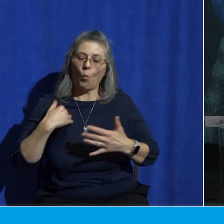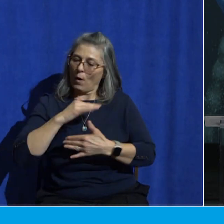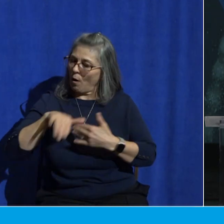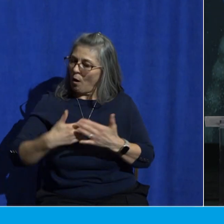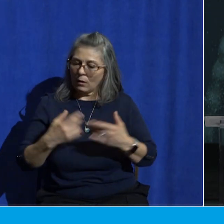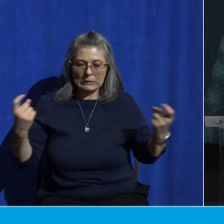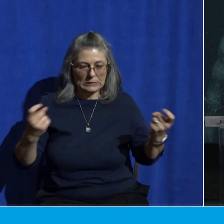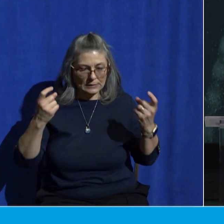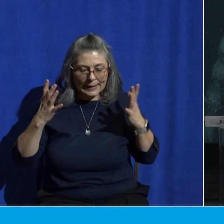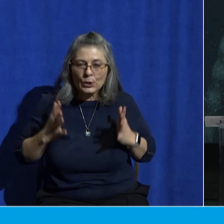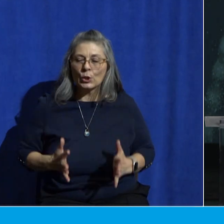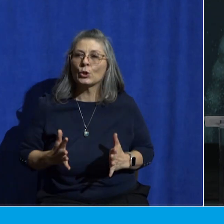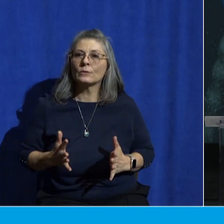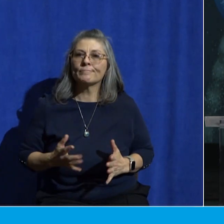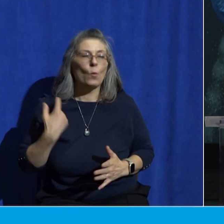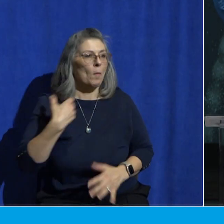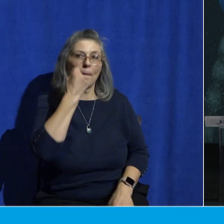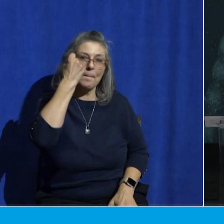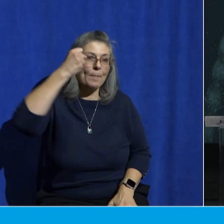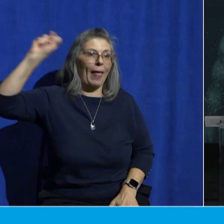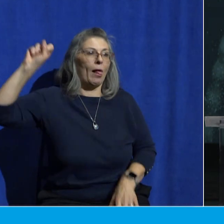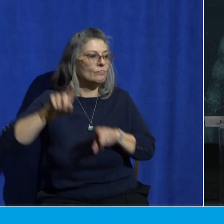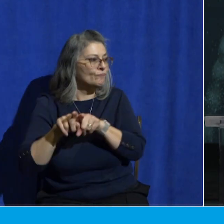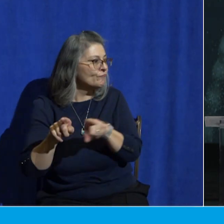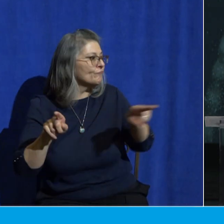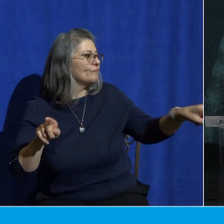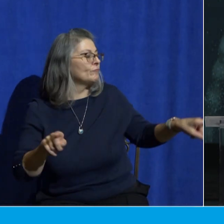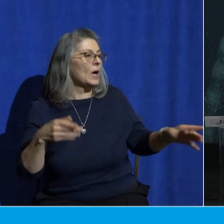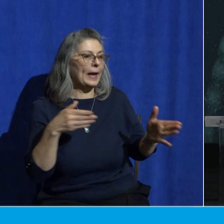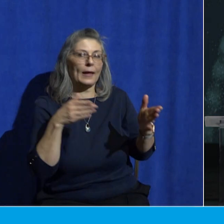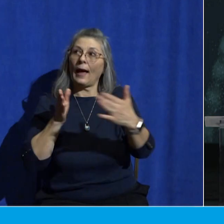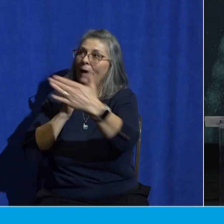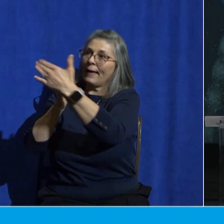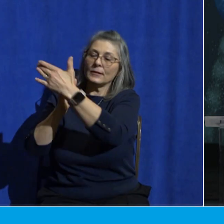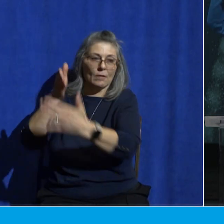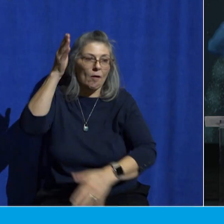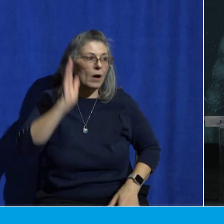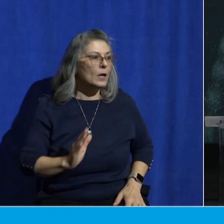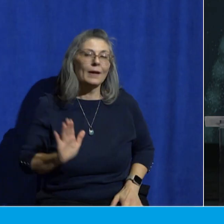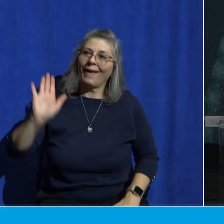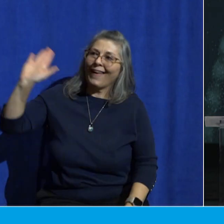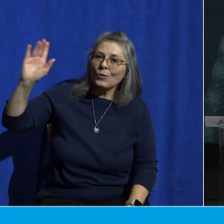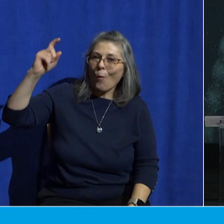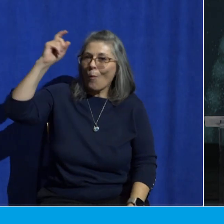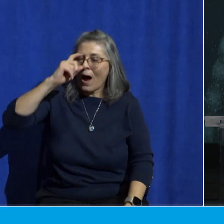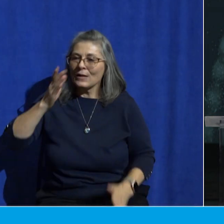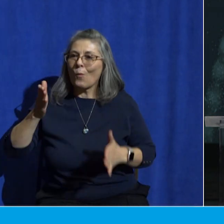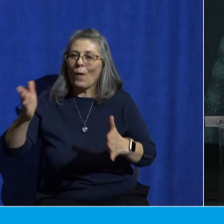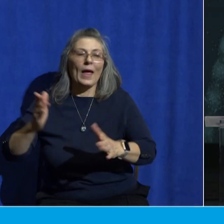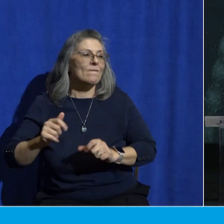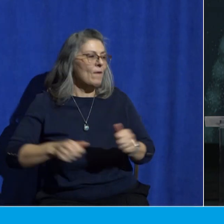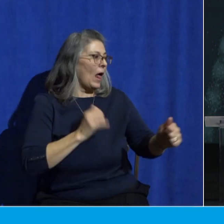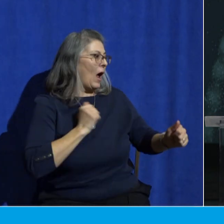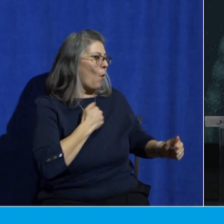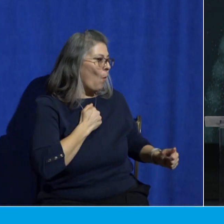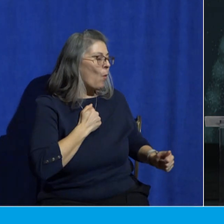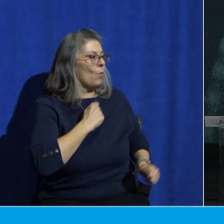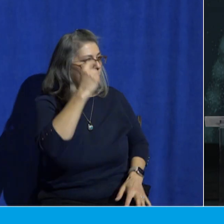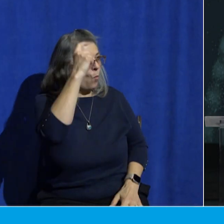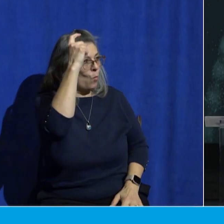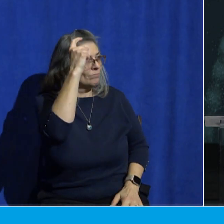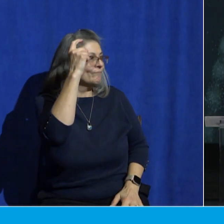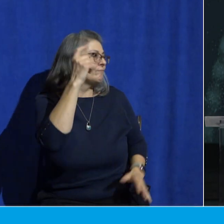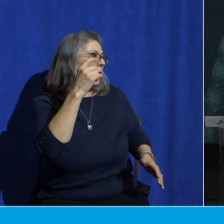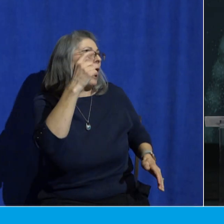have turned aside from God and His good, wise ways to ourselves and our own